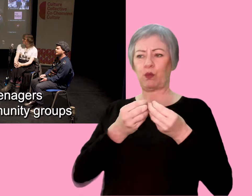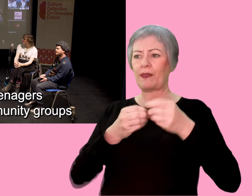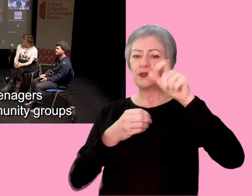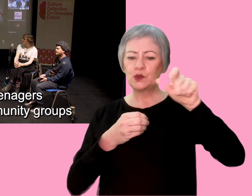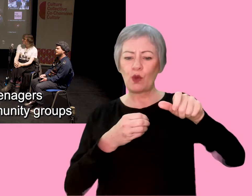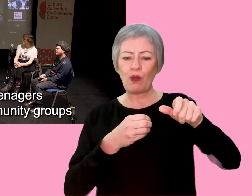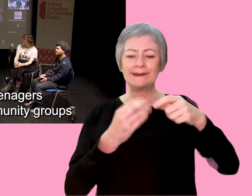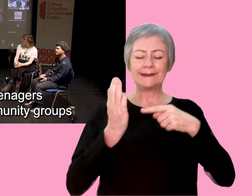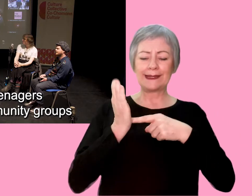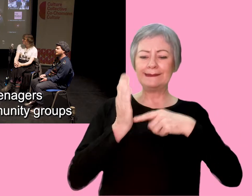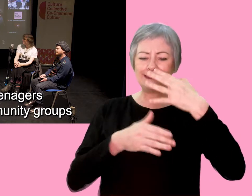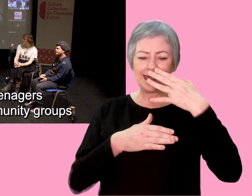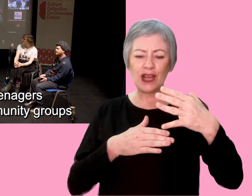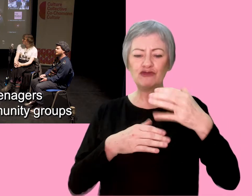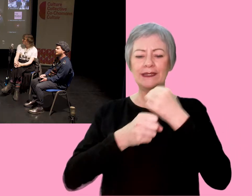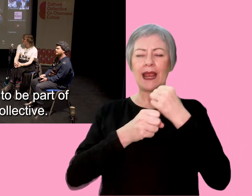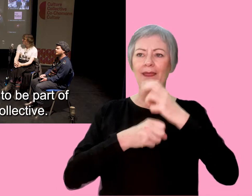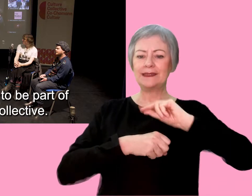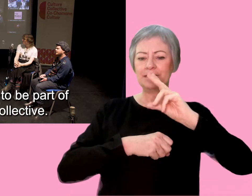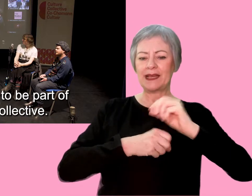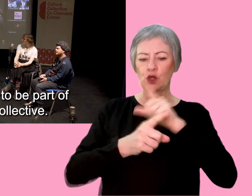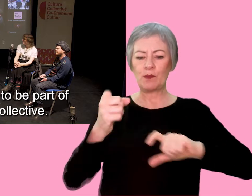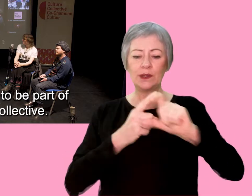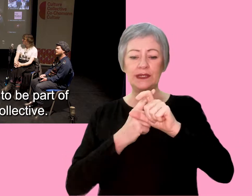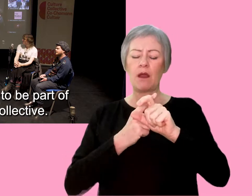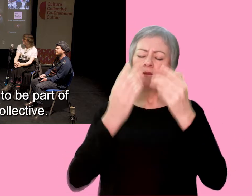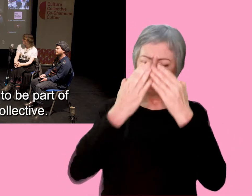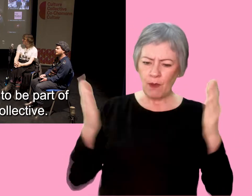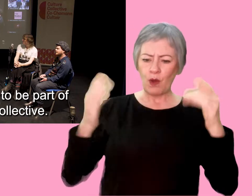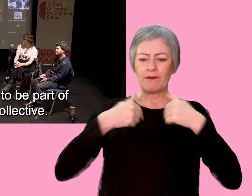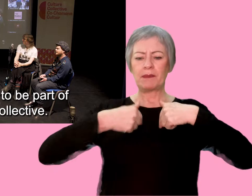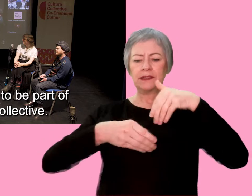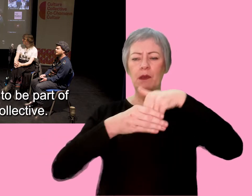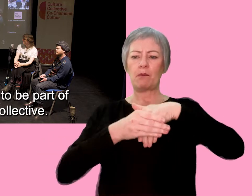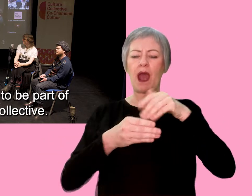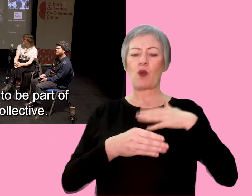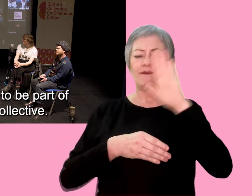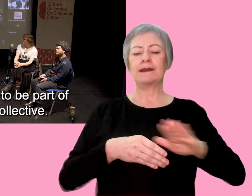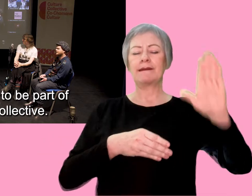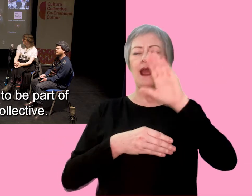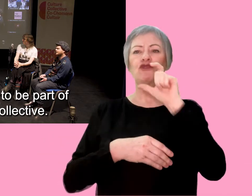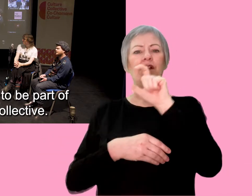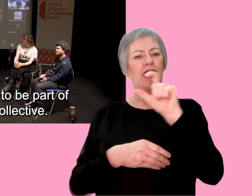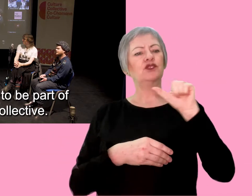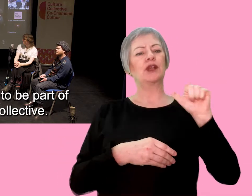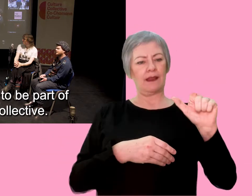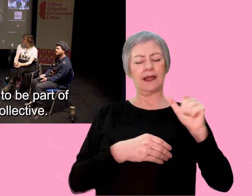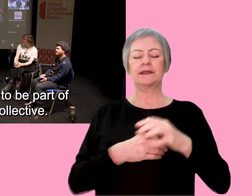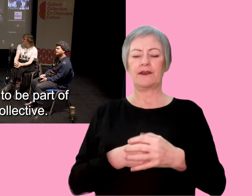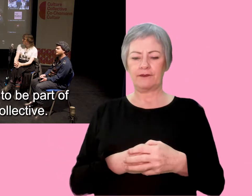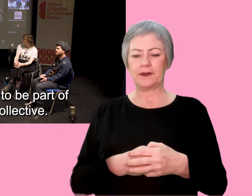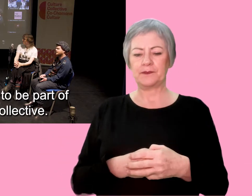agus cairsneachcin Gaelic, harish na blianachin. Smar sin, sé urum vor hangá a bhín an fást in cóchoman